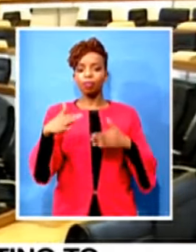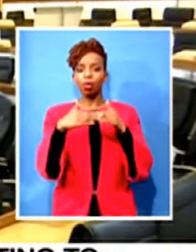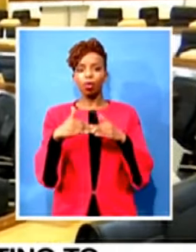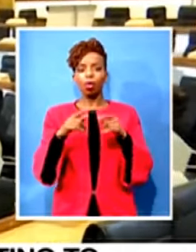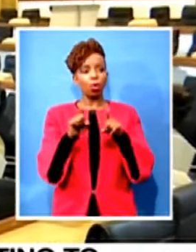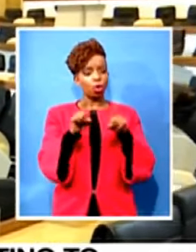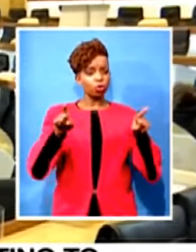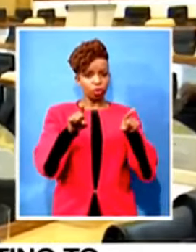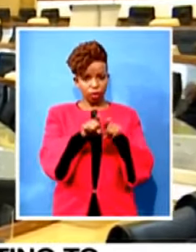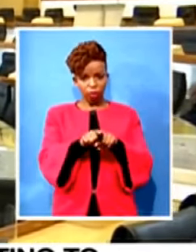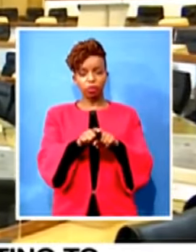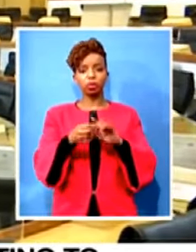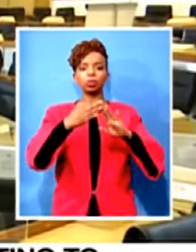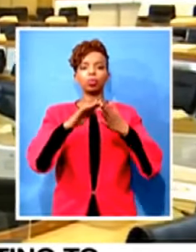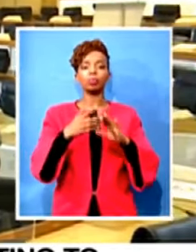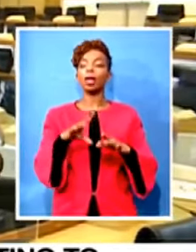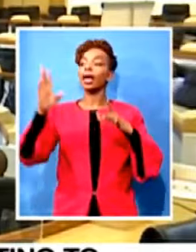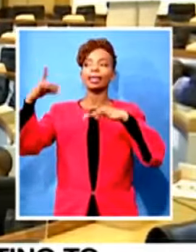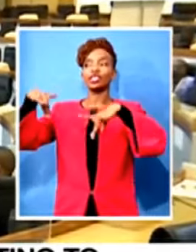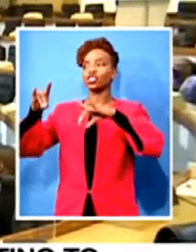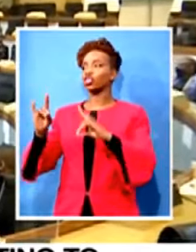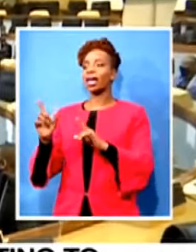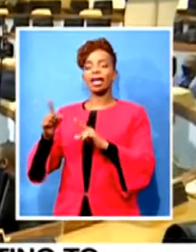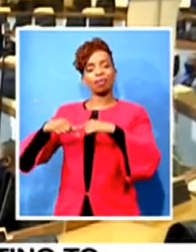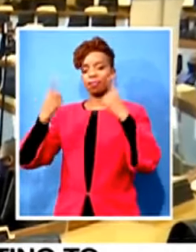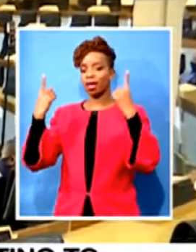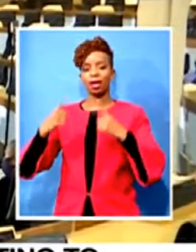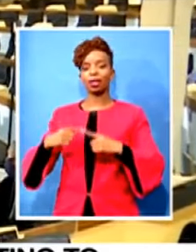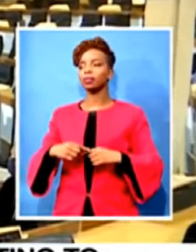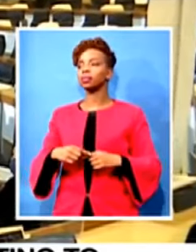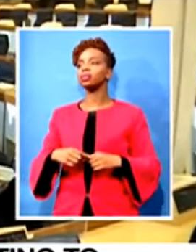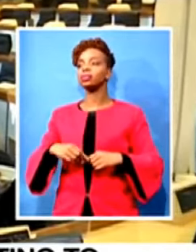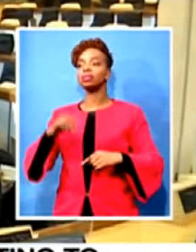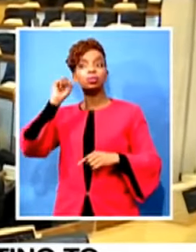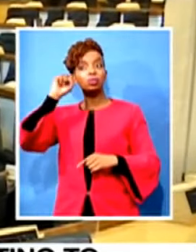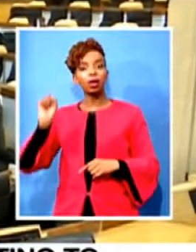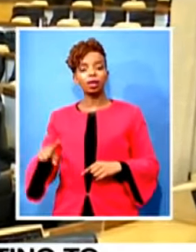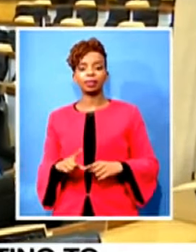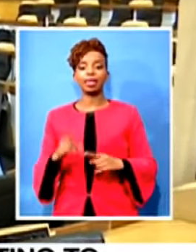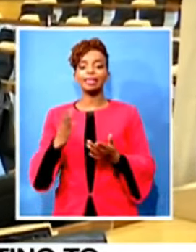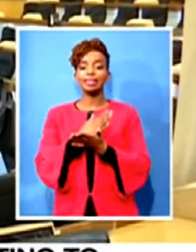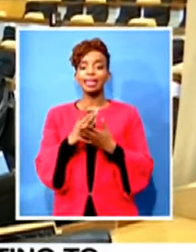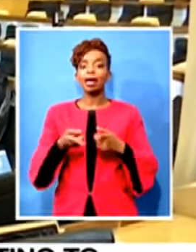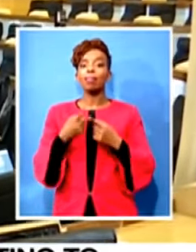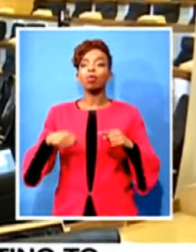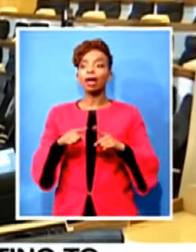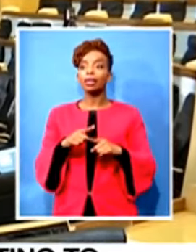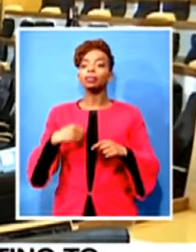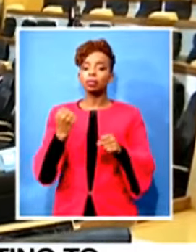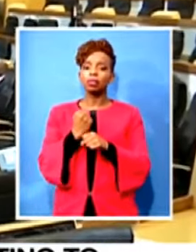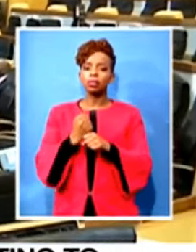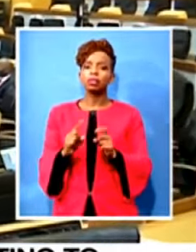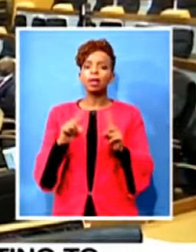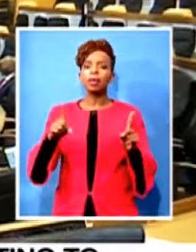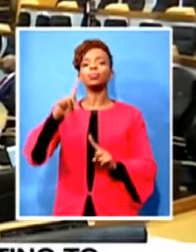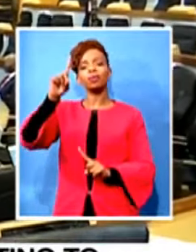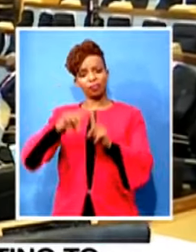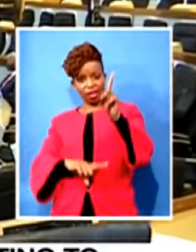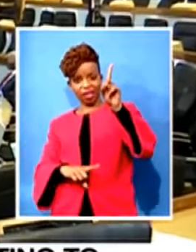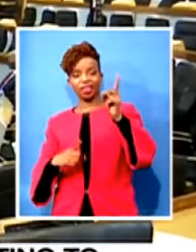Some of us, when we come on these platforms, we fail. From our respective fields, we somehow we need